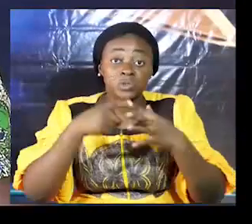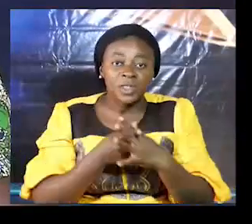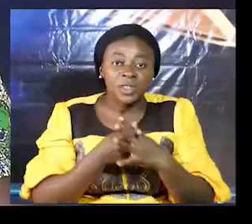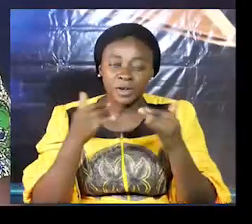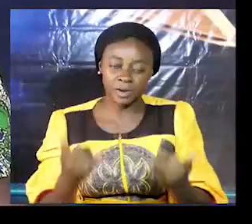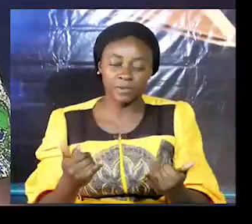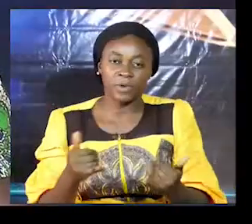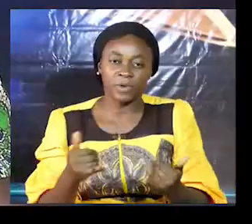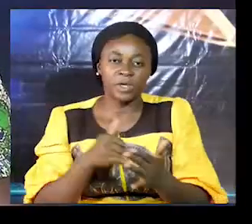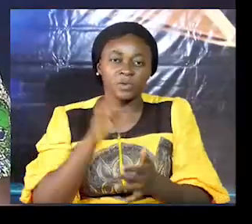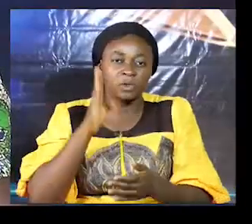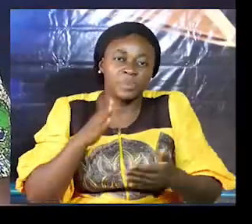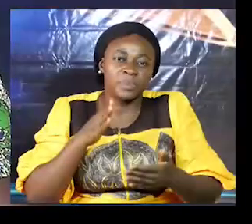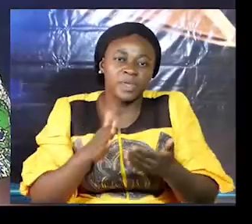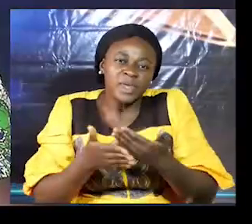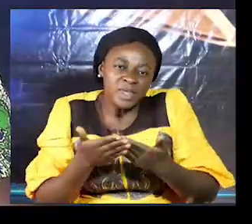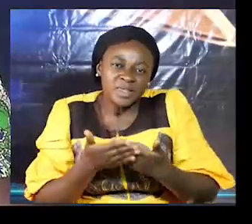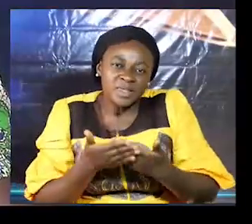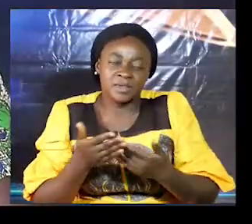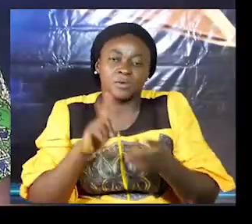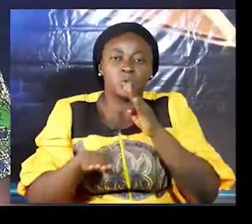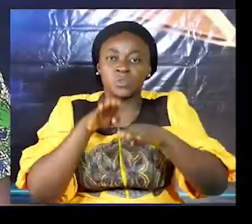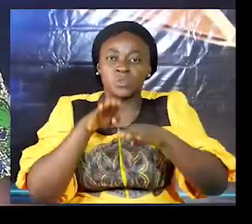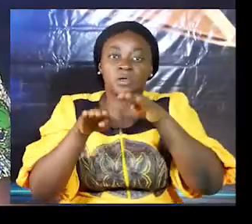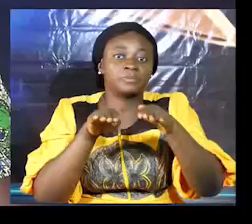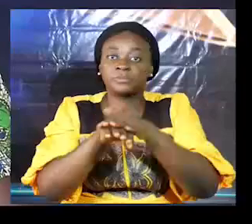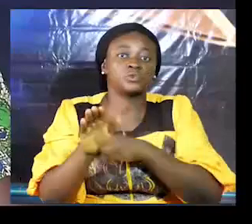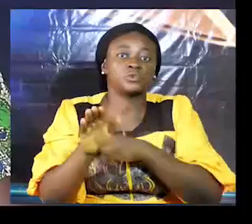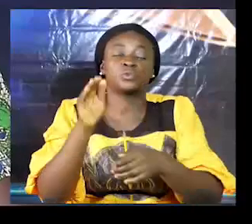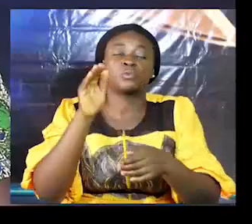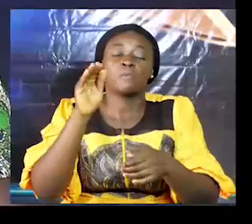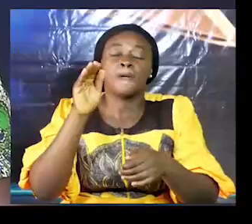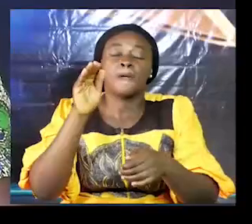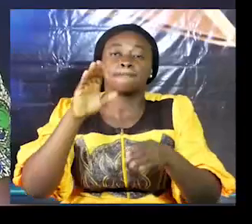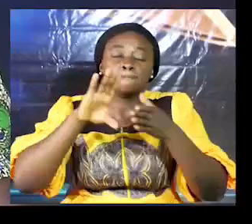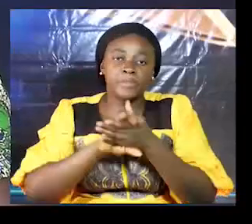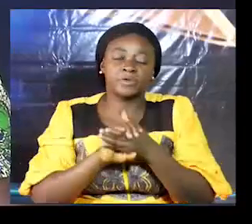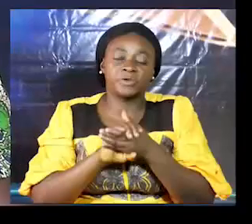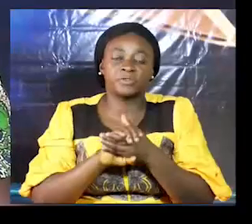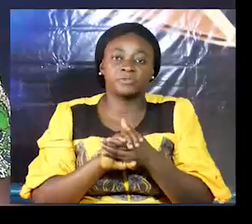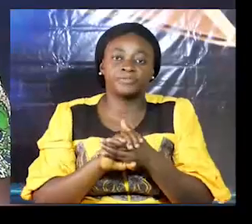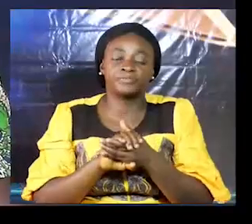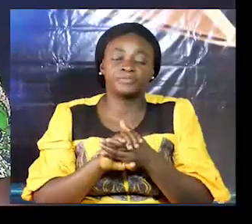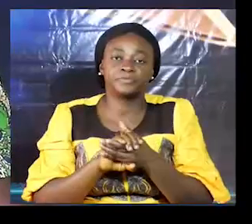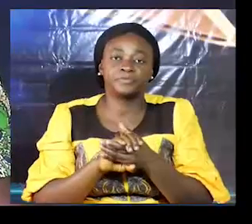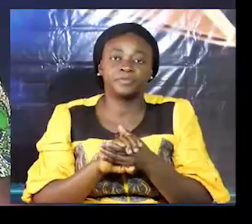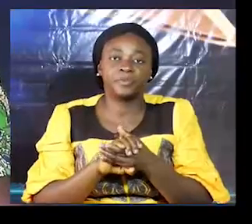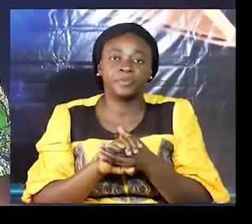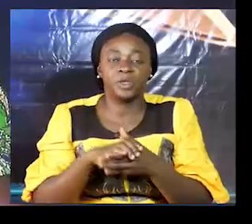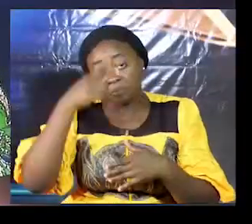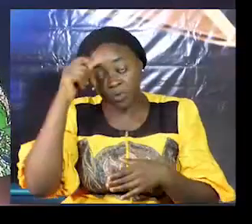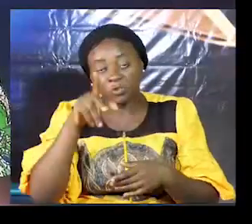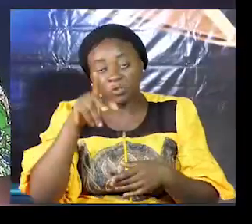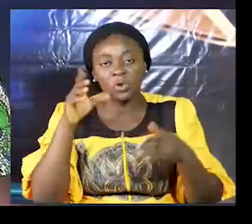marriage without struggle. You must be careful that when you have not confirmed the will of God, you don't need to start falling in love